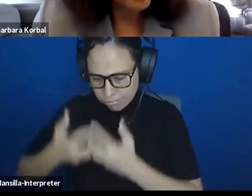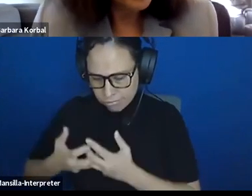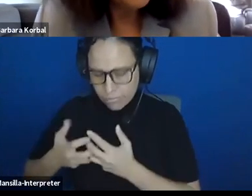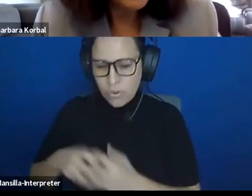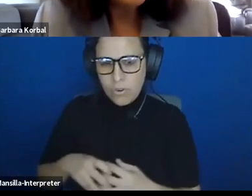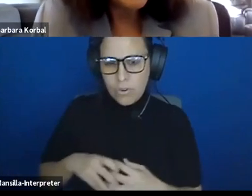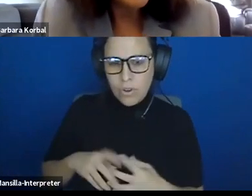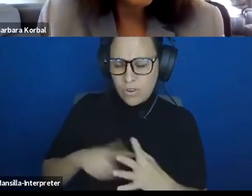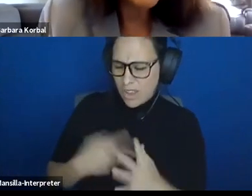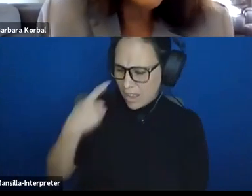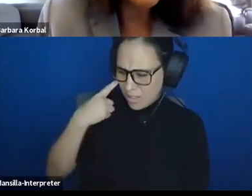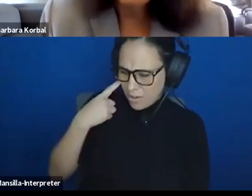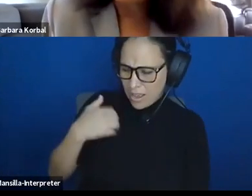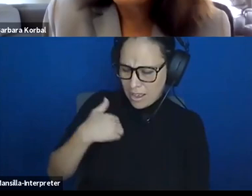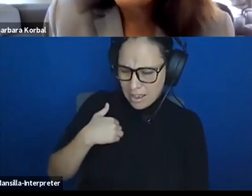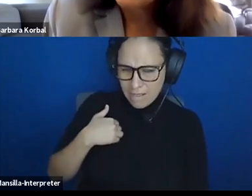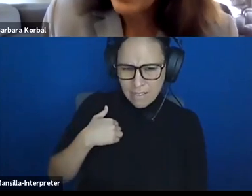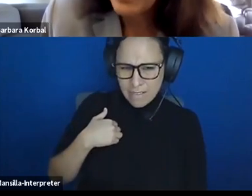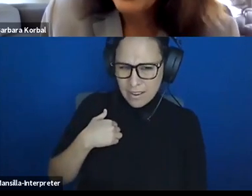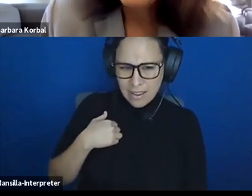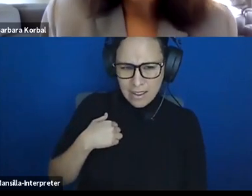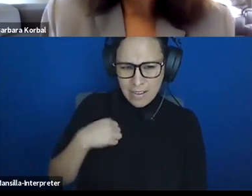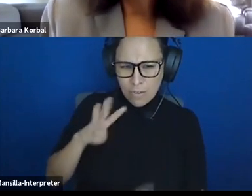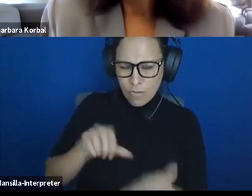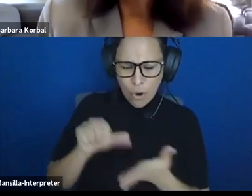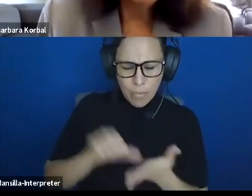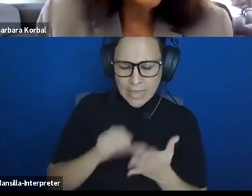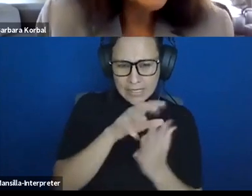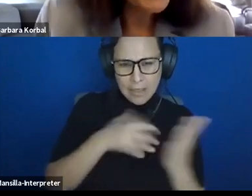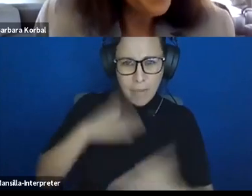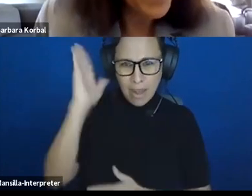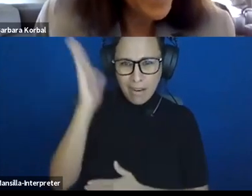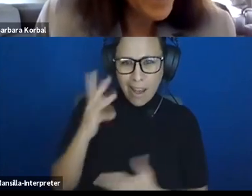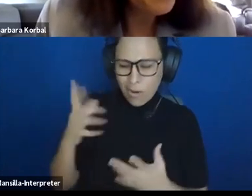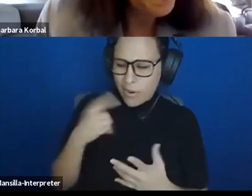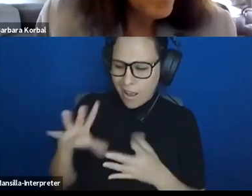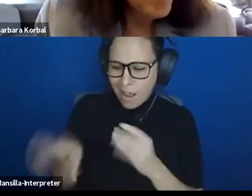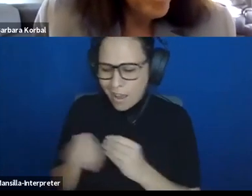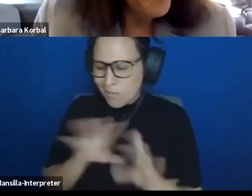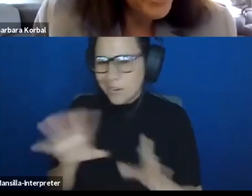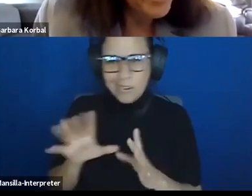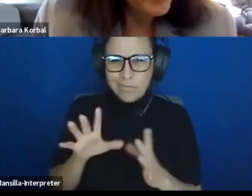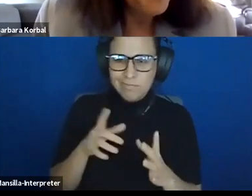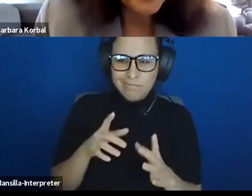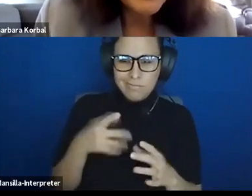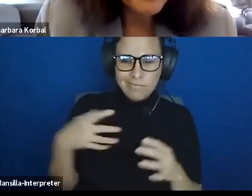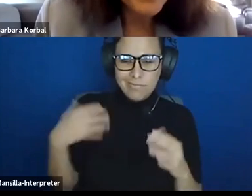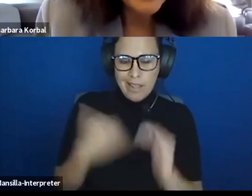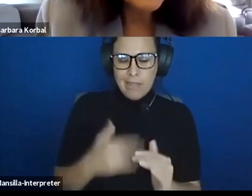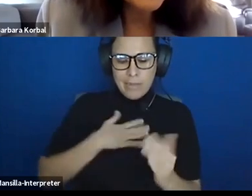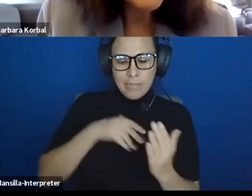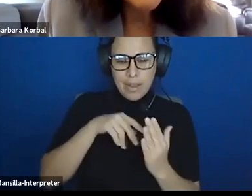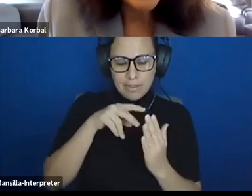this in my talk, but then I had to take it out because, you know, four pages, that's so tiny. And I'm so verbose. But the